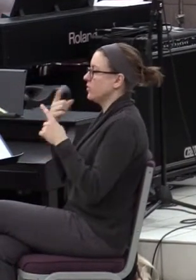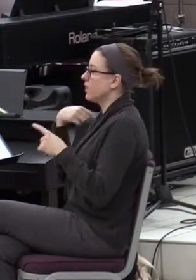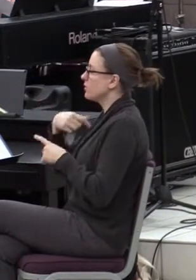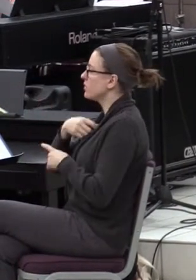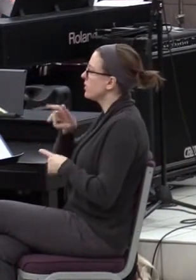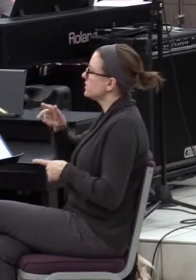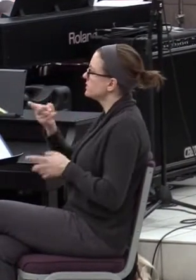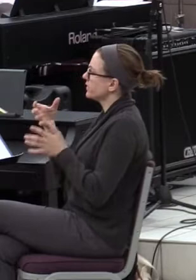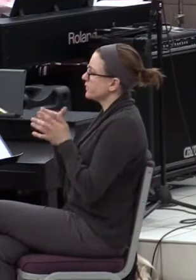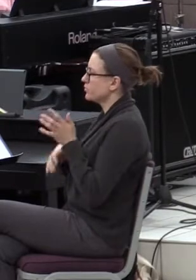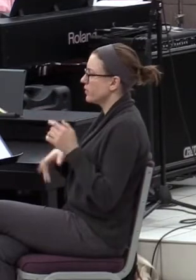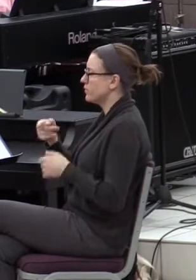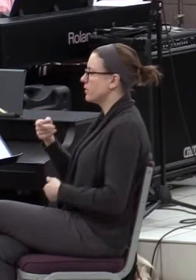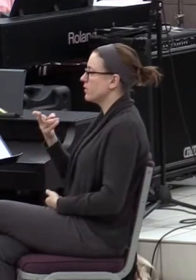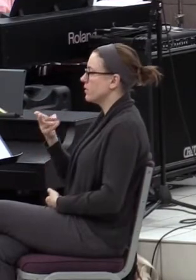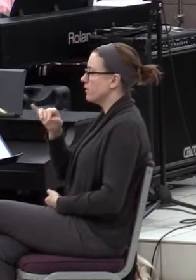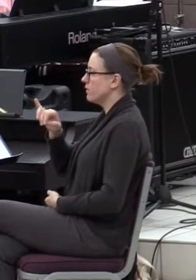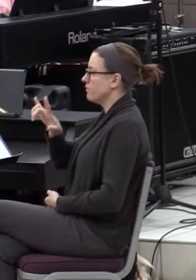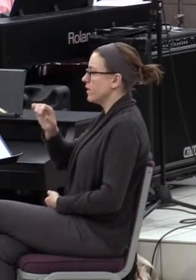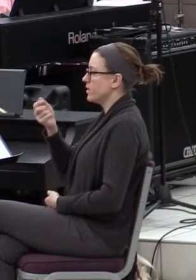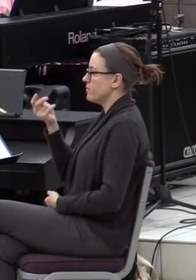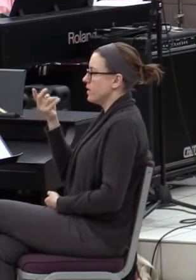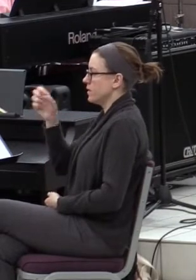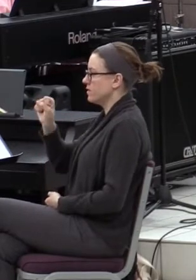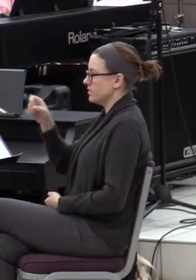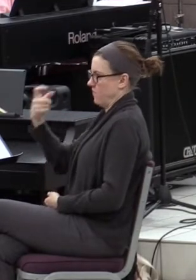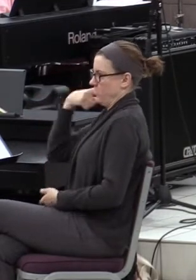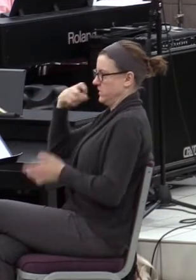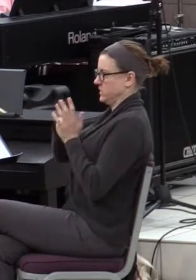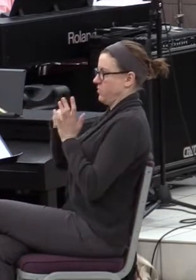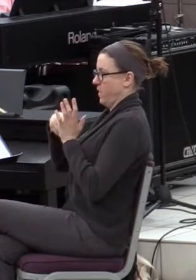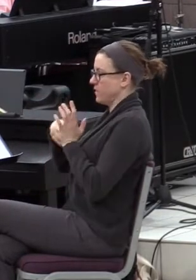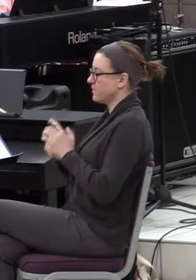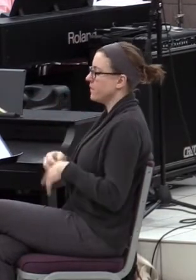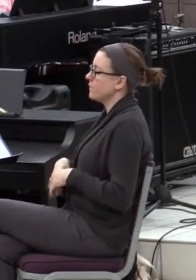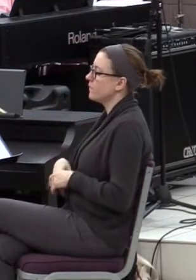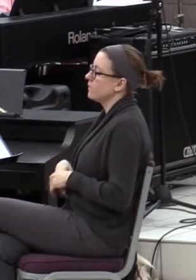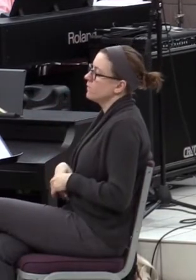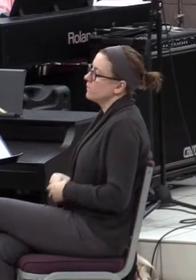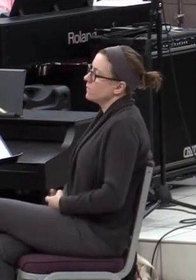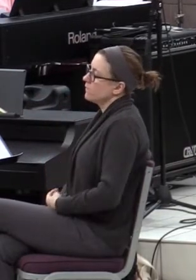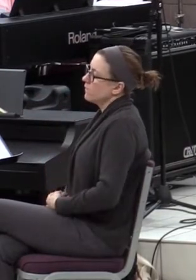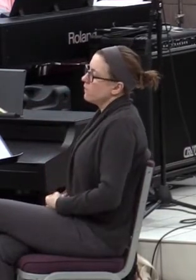of Philippians, as was read a few moments ago, is